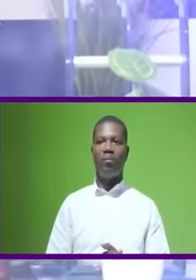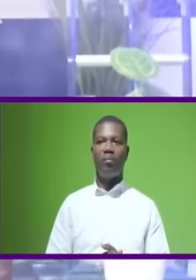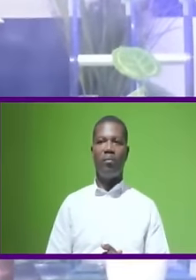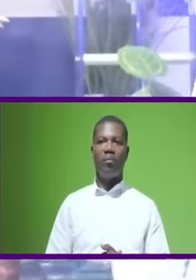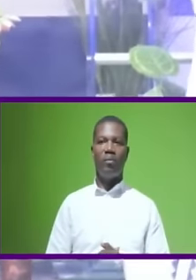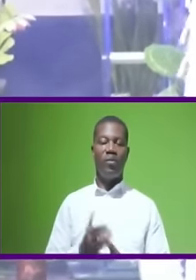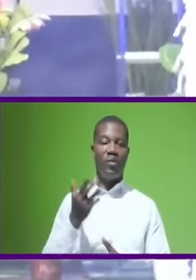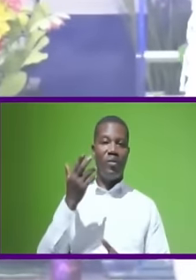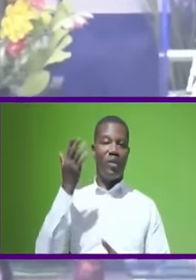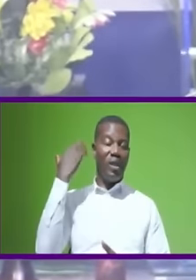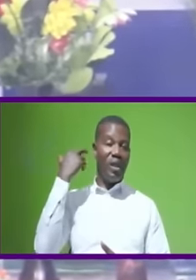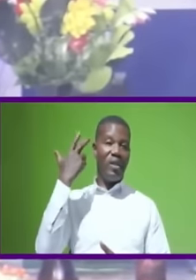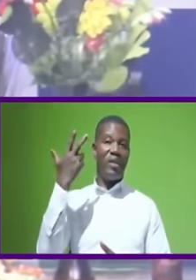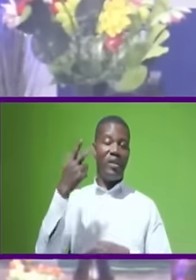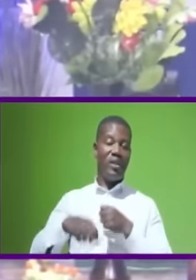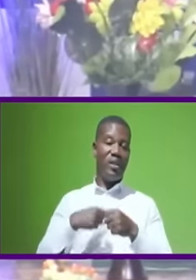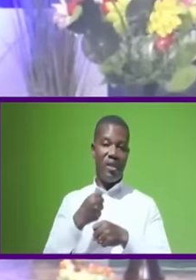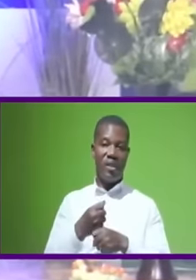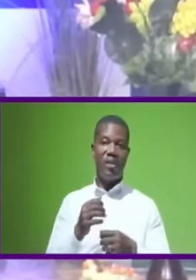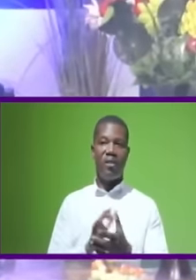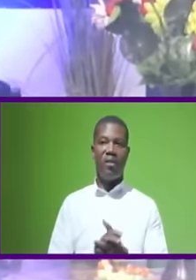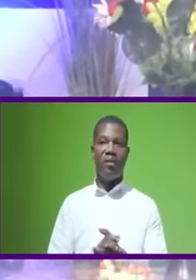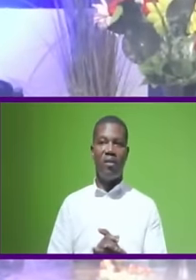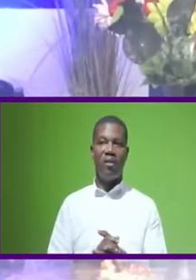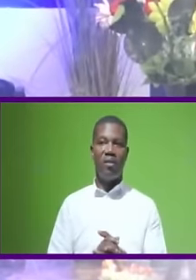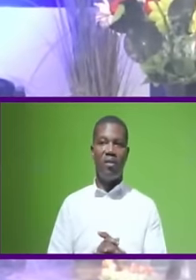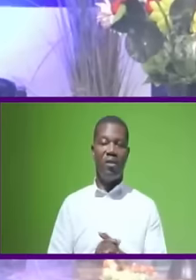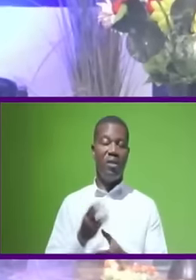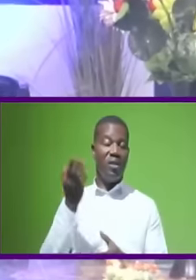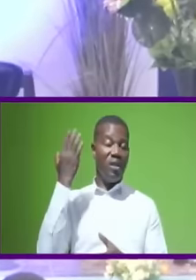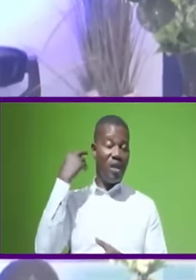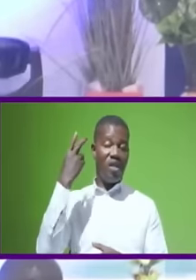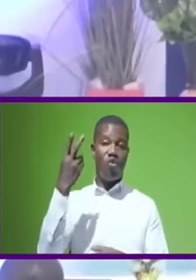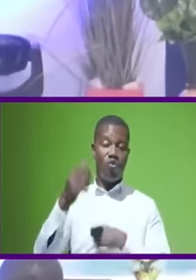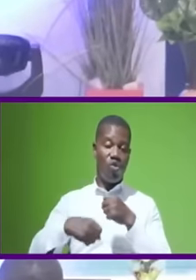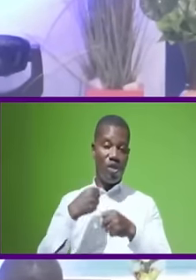Last 3 years or so, and the last 2 years.